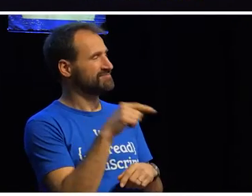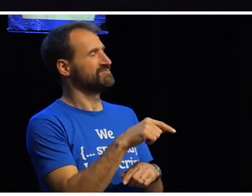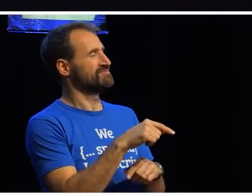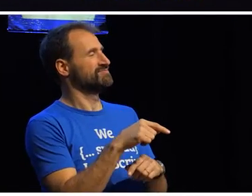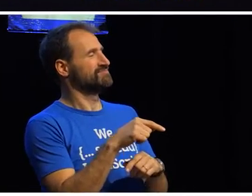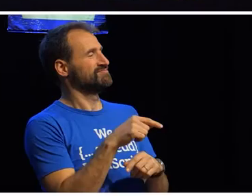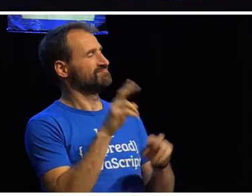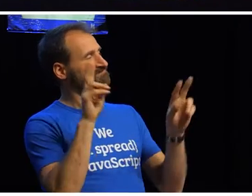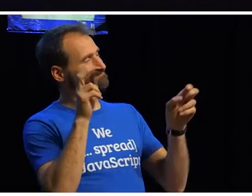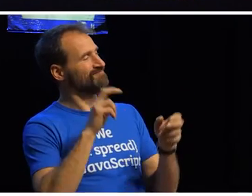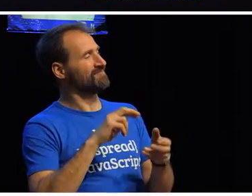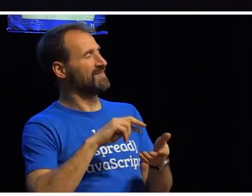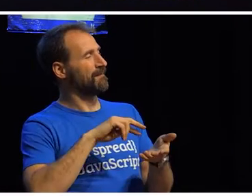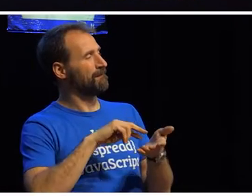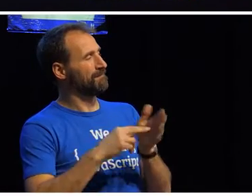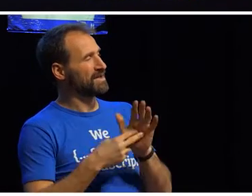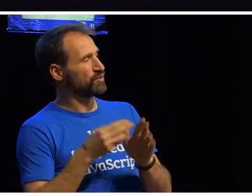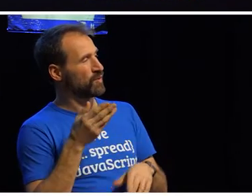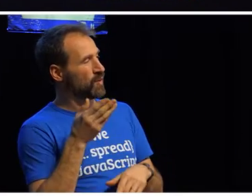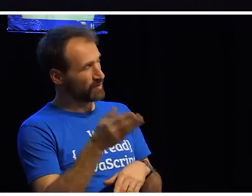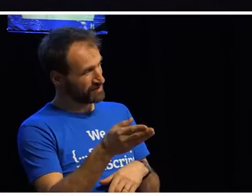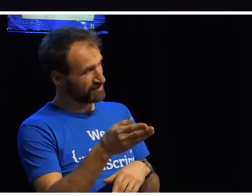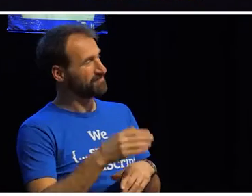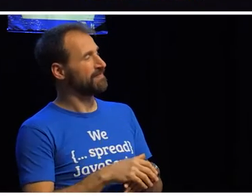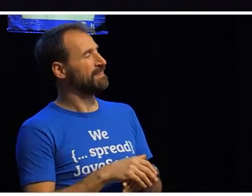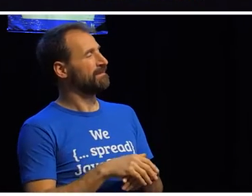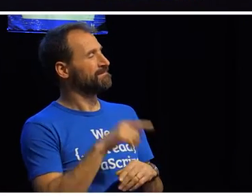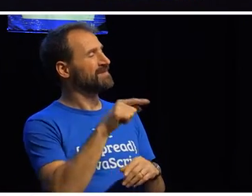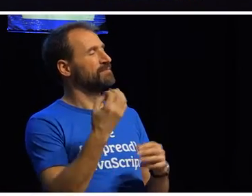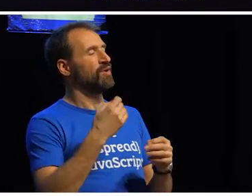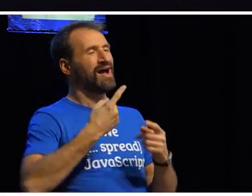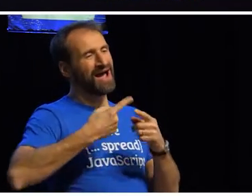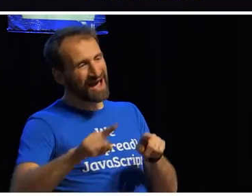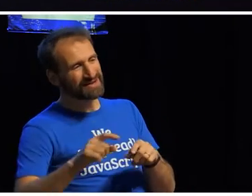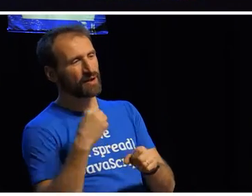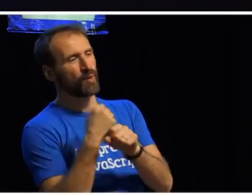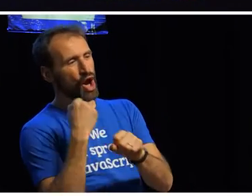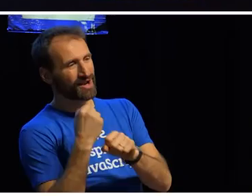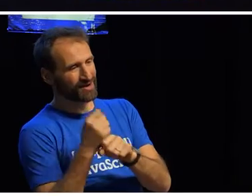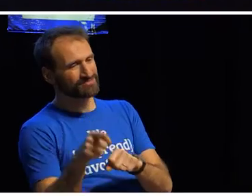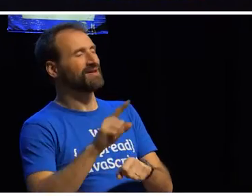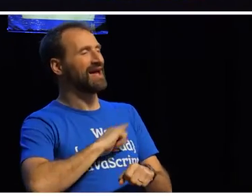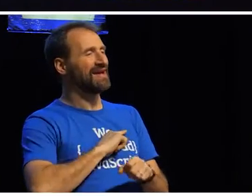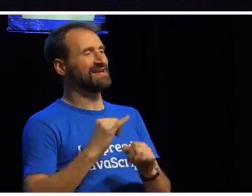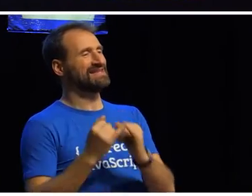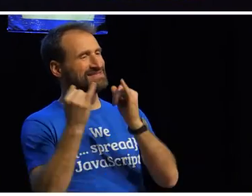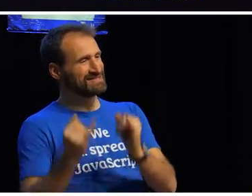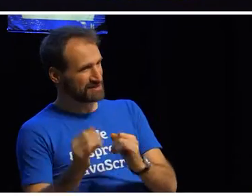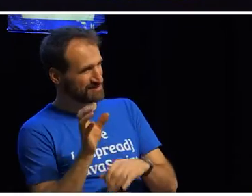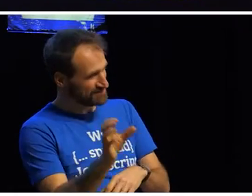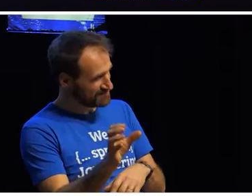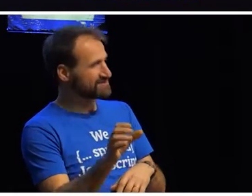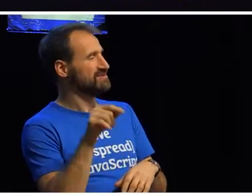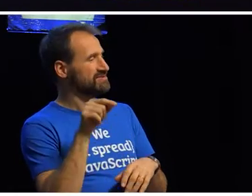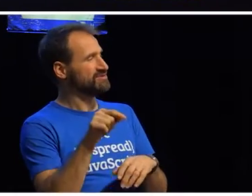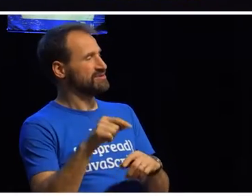in the whole other operation to the new, you know, another worker, which is running a new instance of V8 engine here. So I'm just